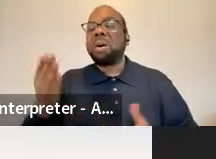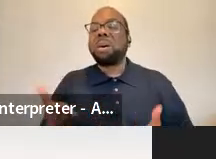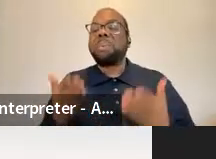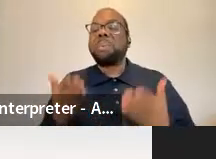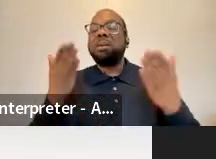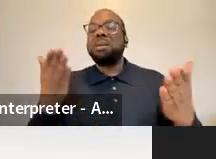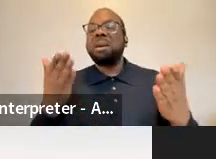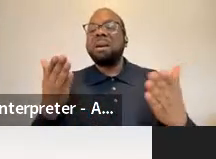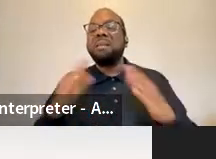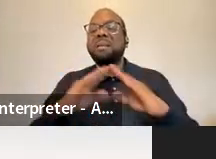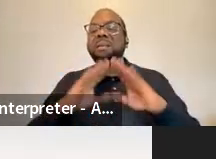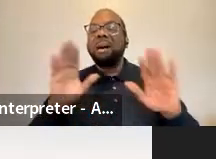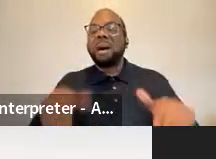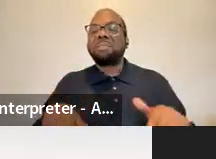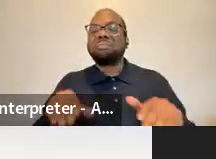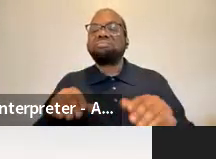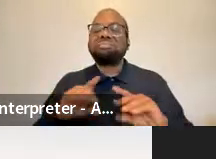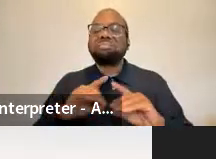of City Planning.